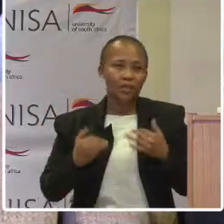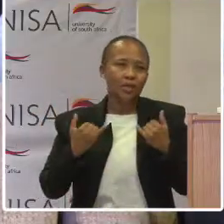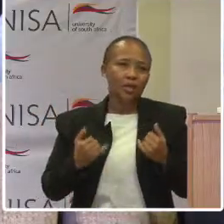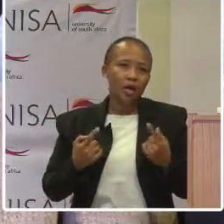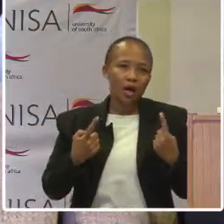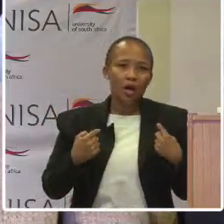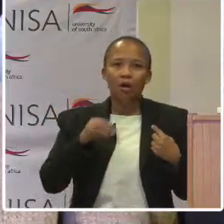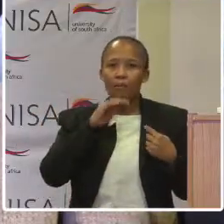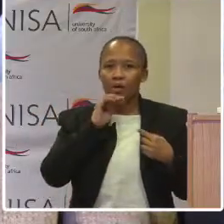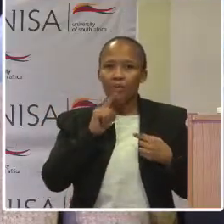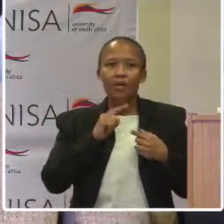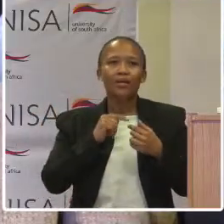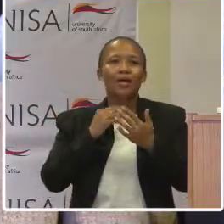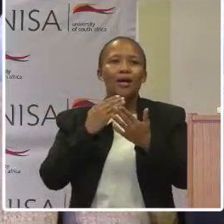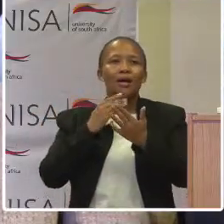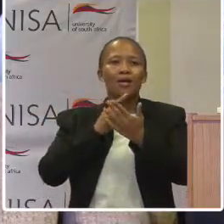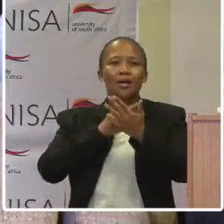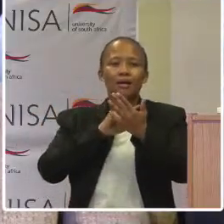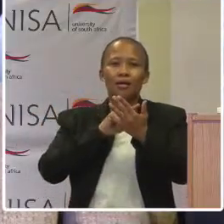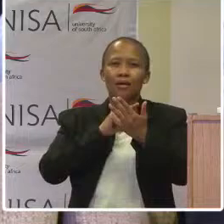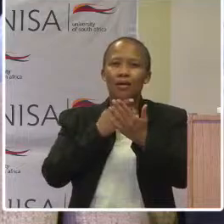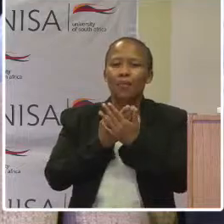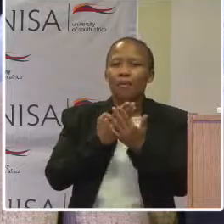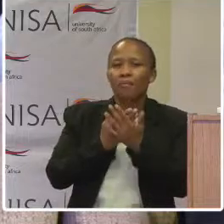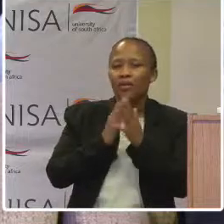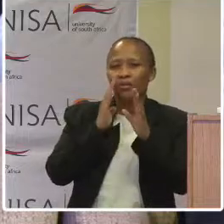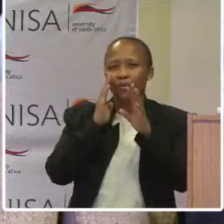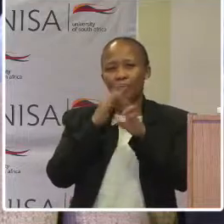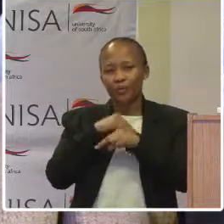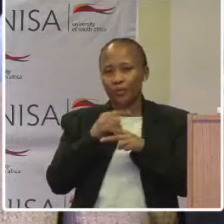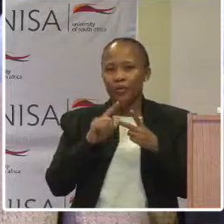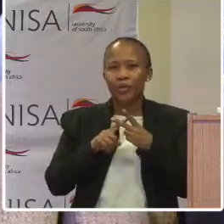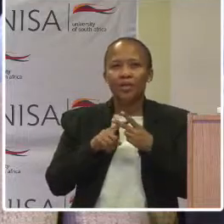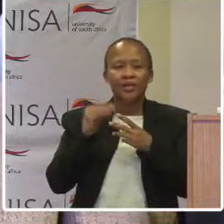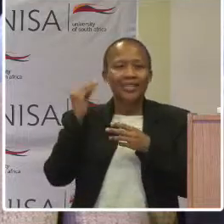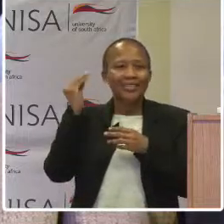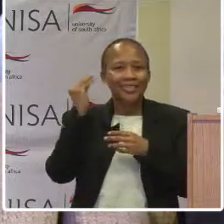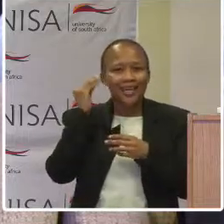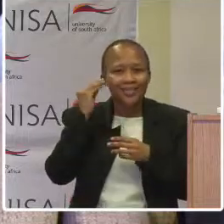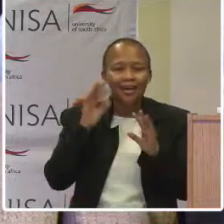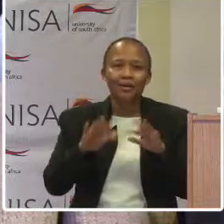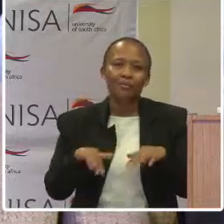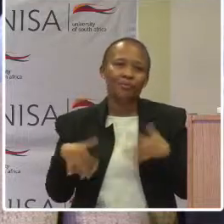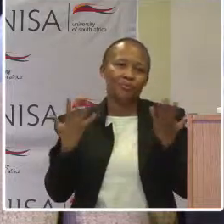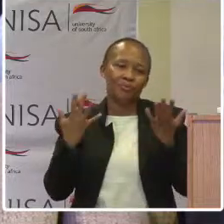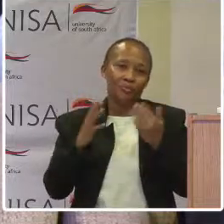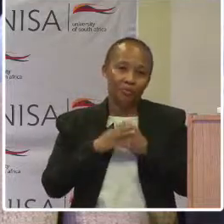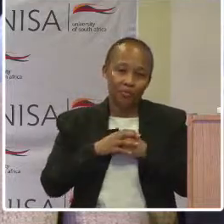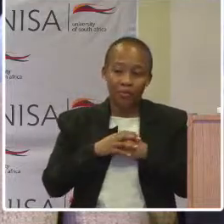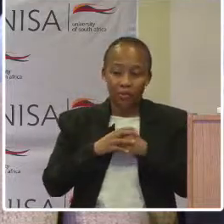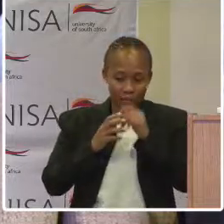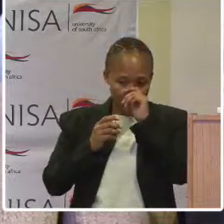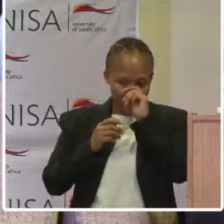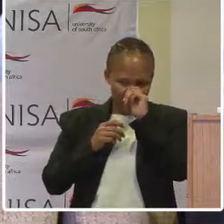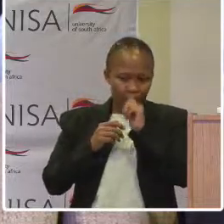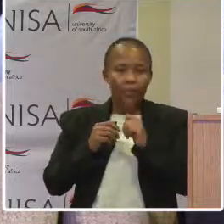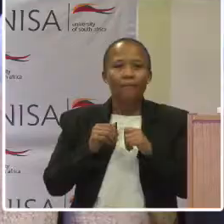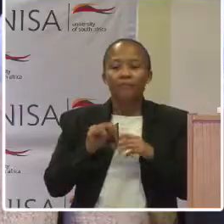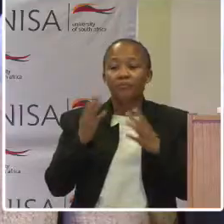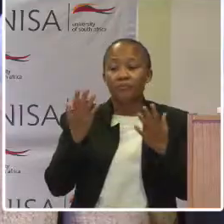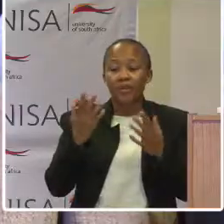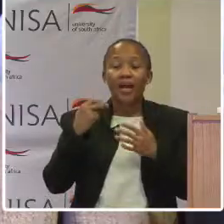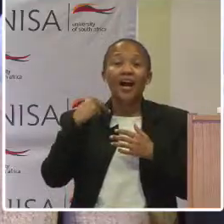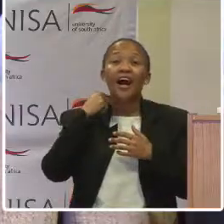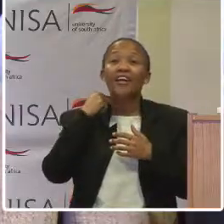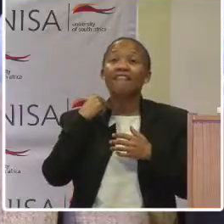capability, and then it died down. I think it was a COVID thing, and unfortunately, we lost most of